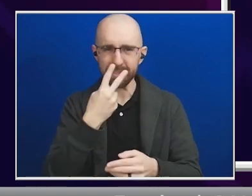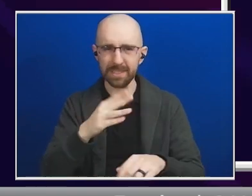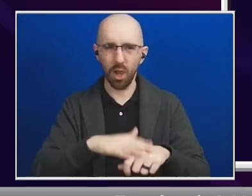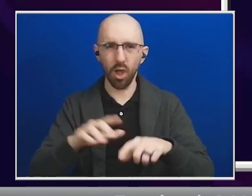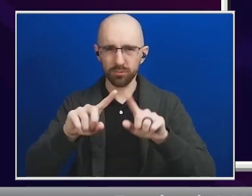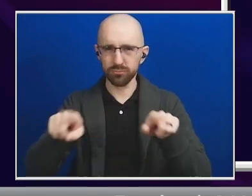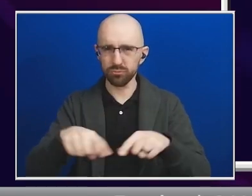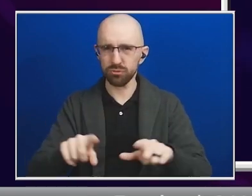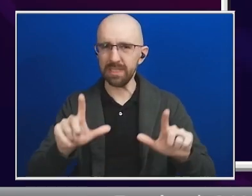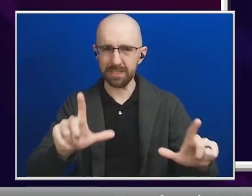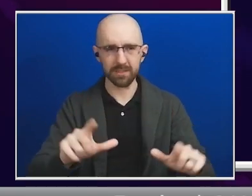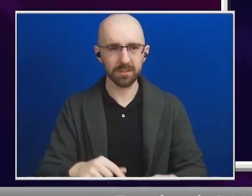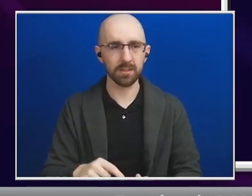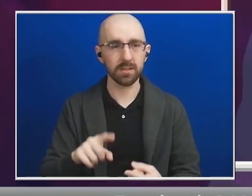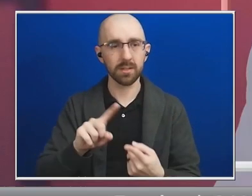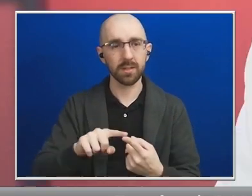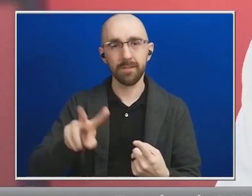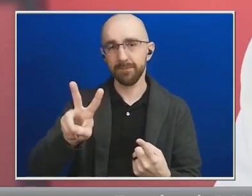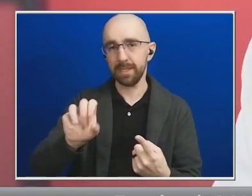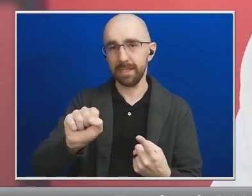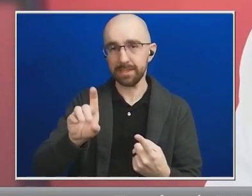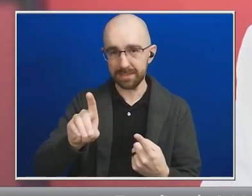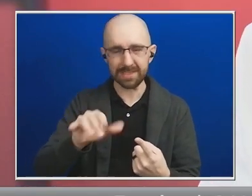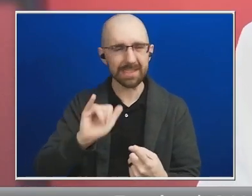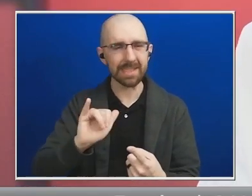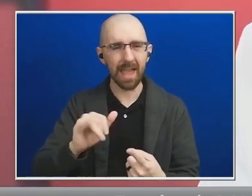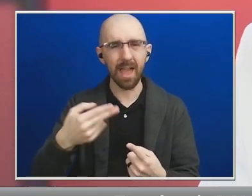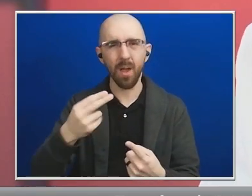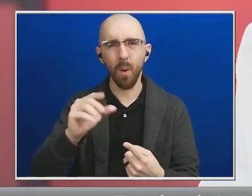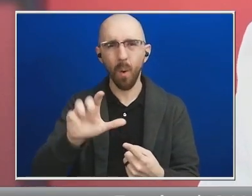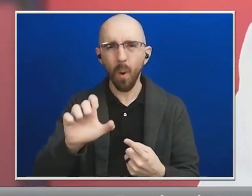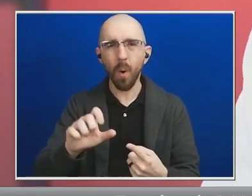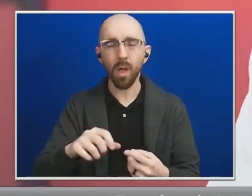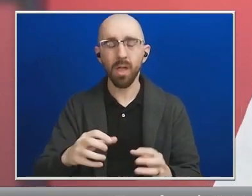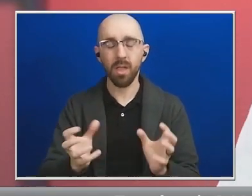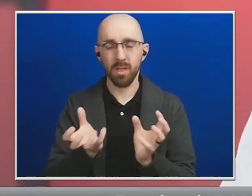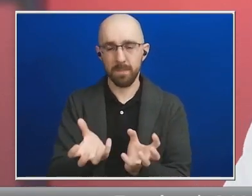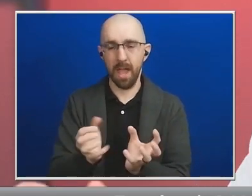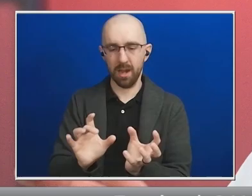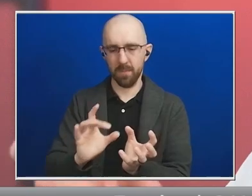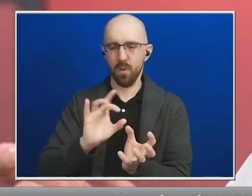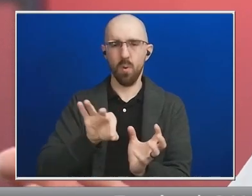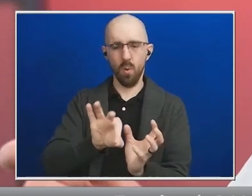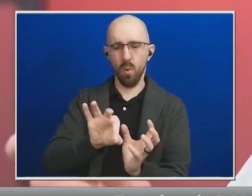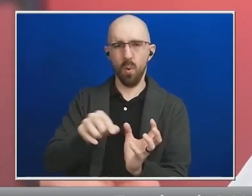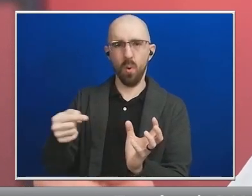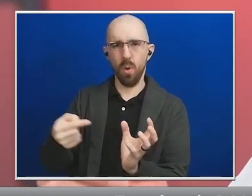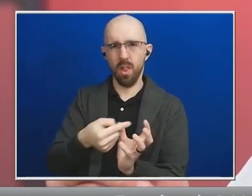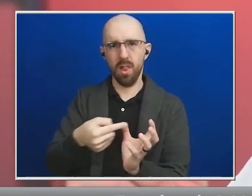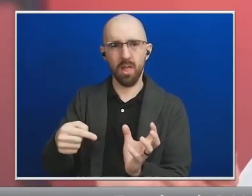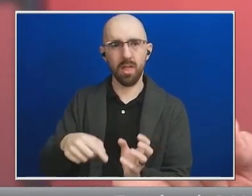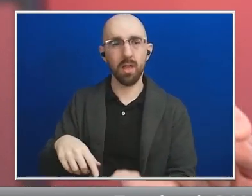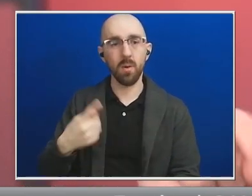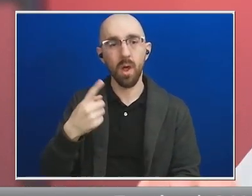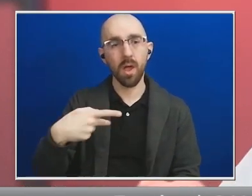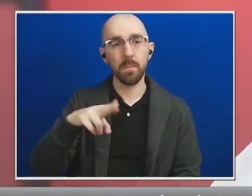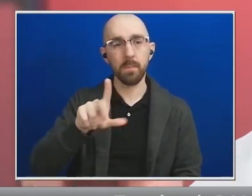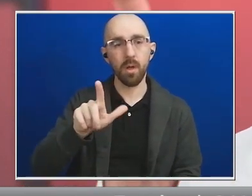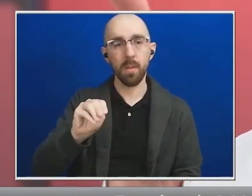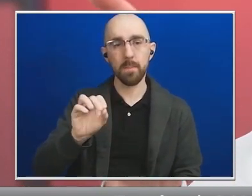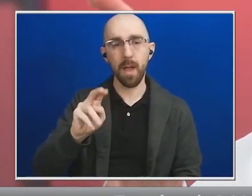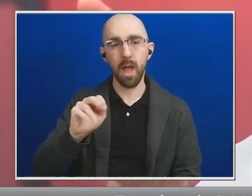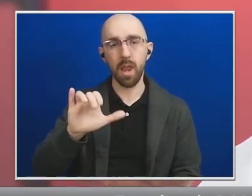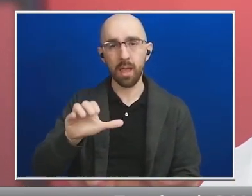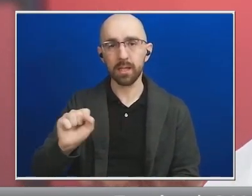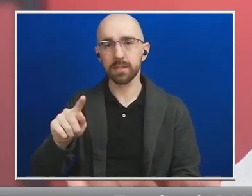is a VSD, which is that hole between the 2 bottom chambers of the heart. One is pulmonic stenosis, which means that blood getting